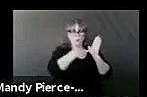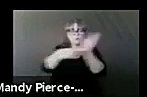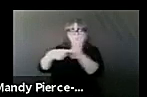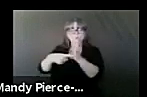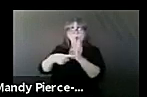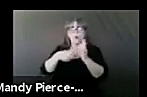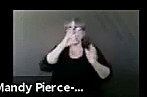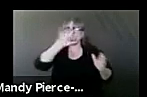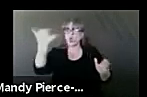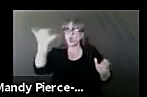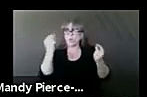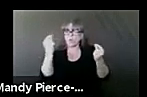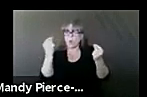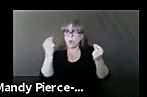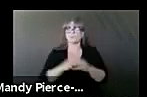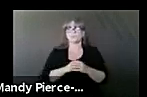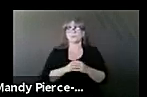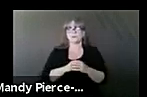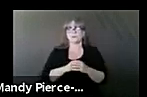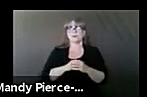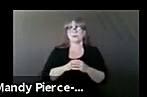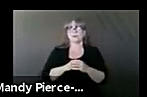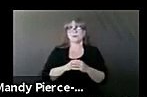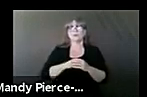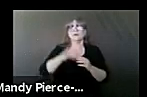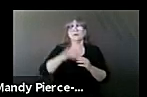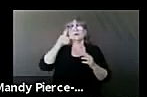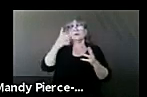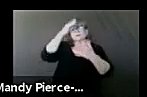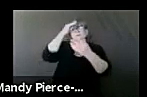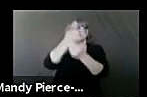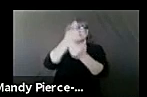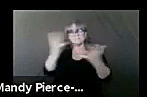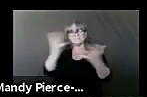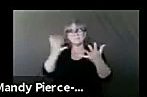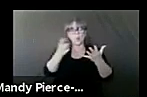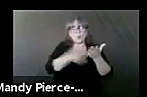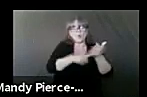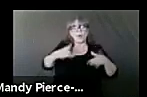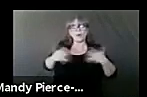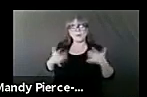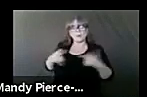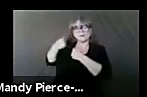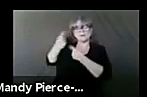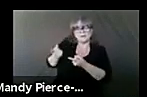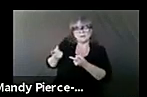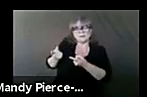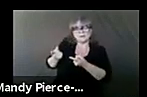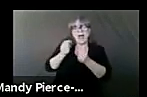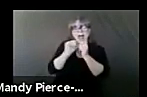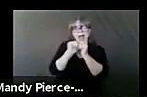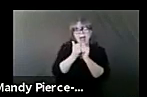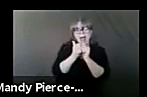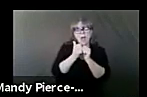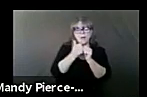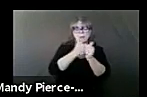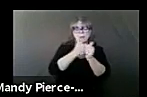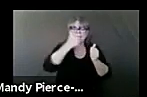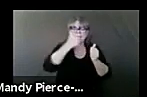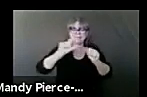positive impacts we are seeing from social distancing, and an overview of the crisis of care standards that